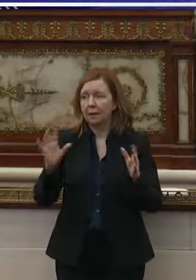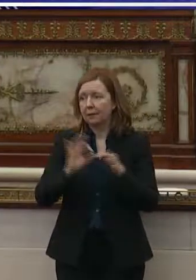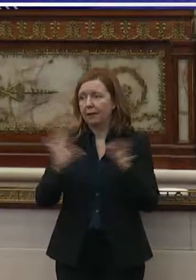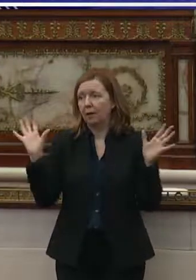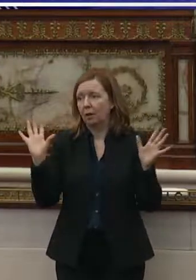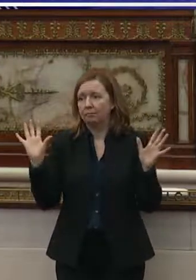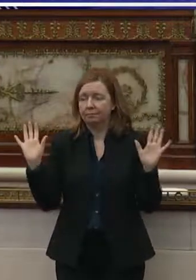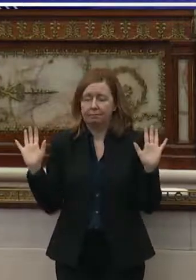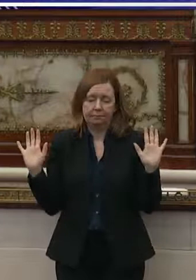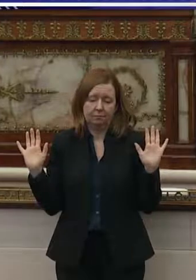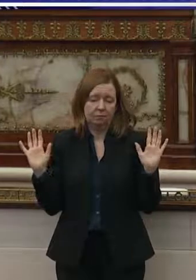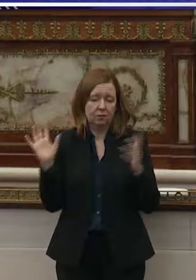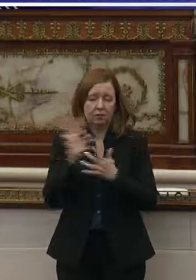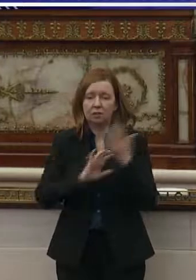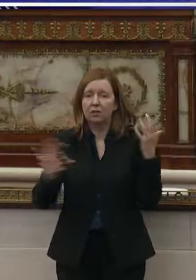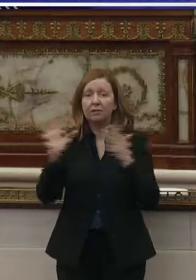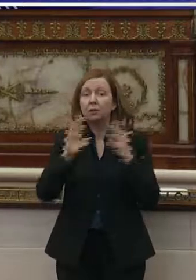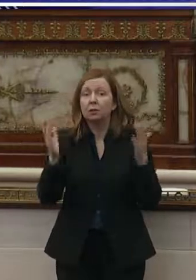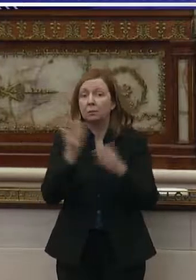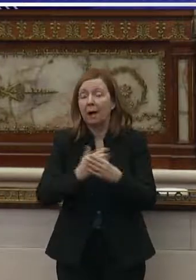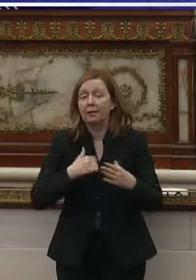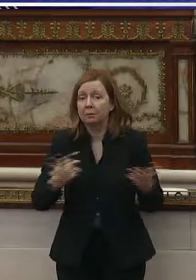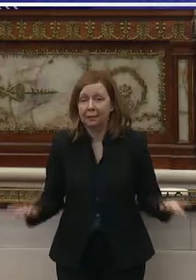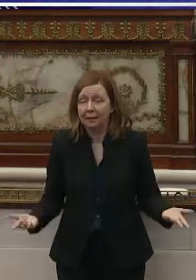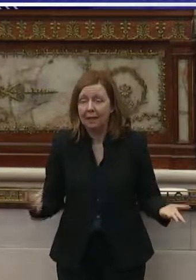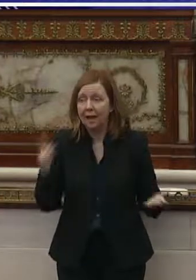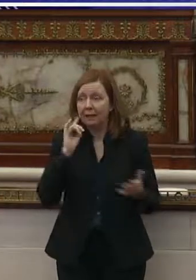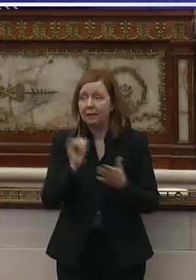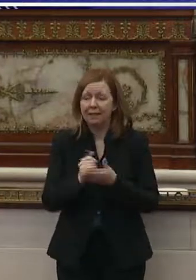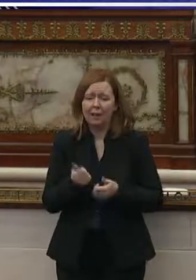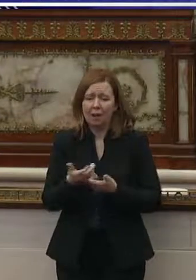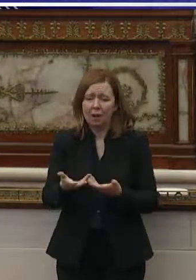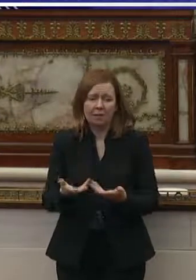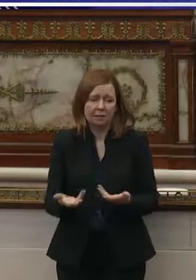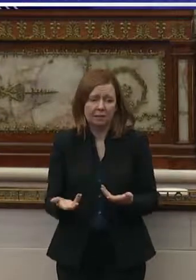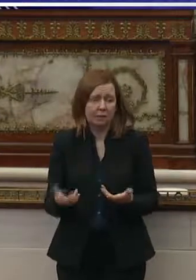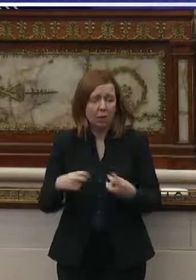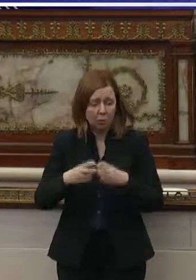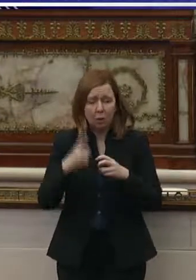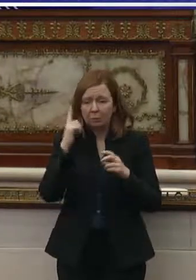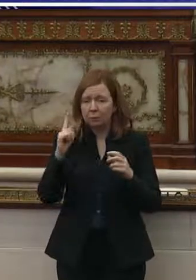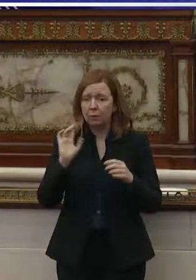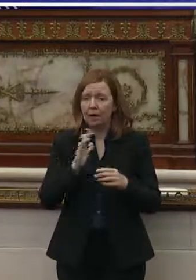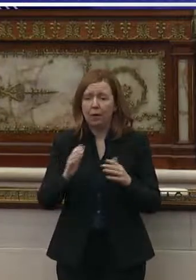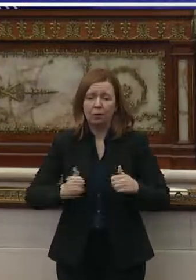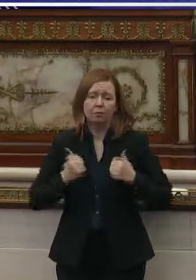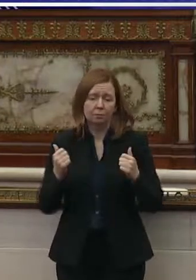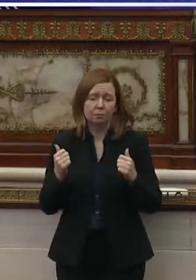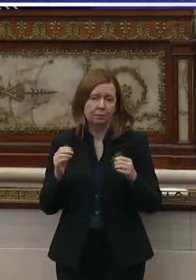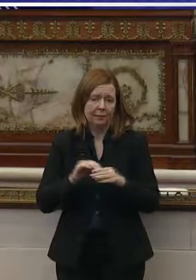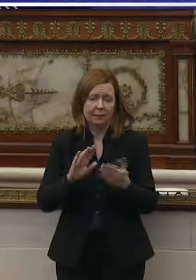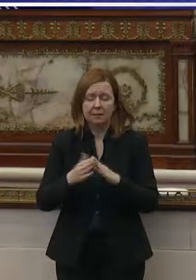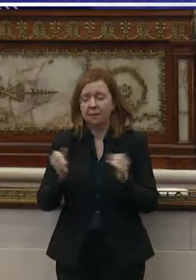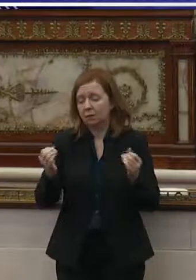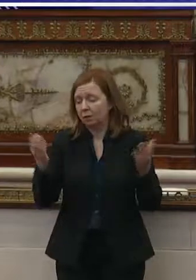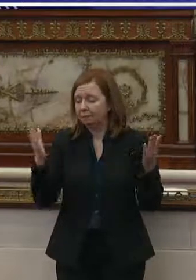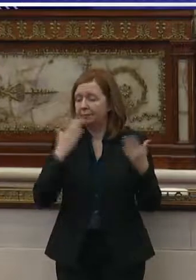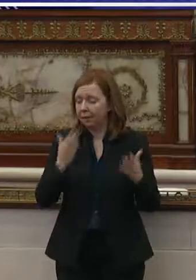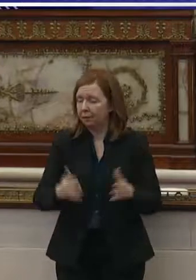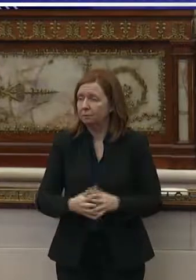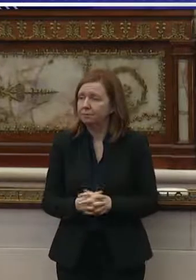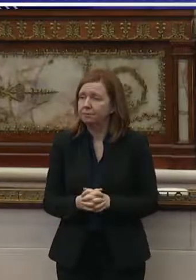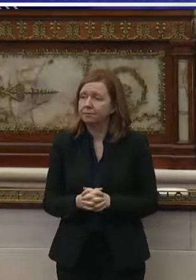It's just confusion just bothers me, and I think it causes problems for our residents in the city. So, thank